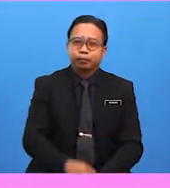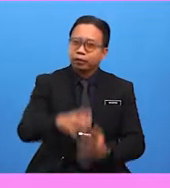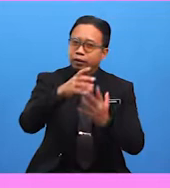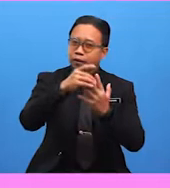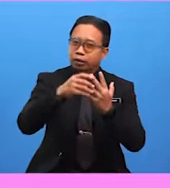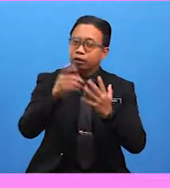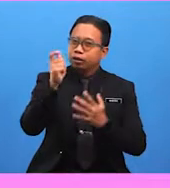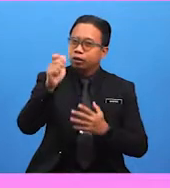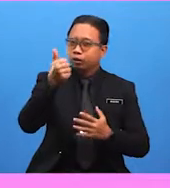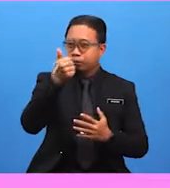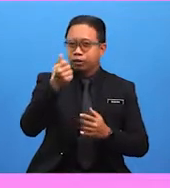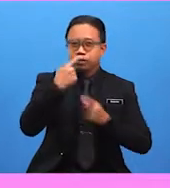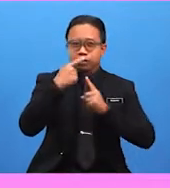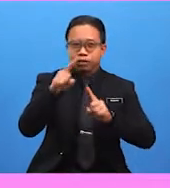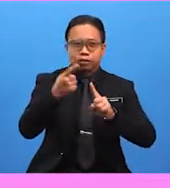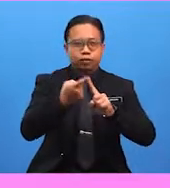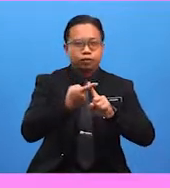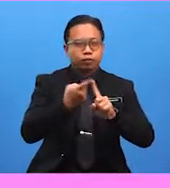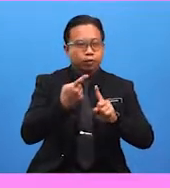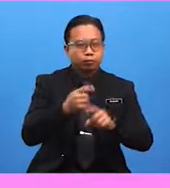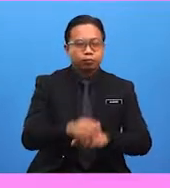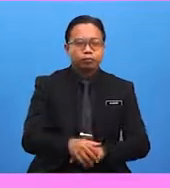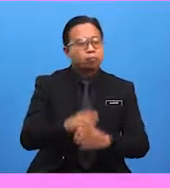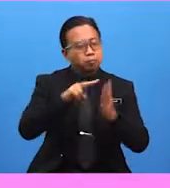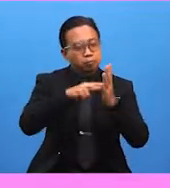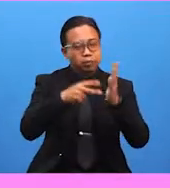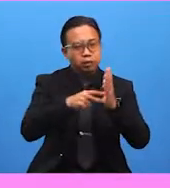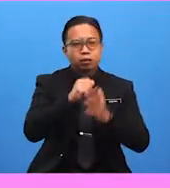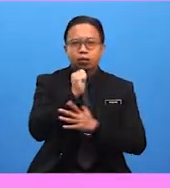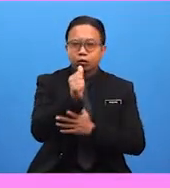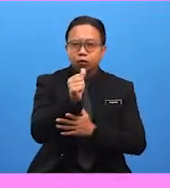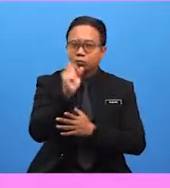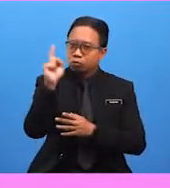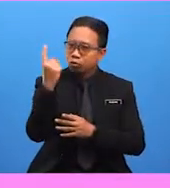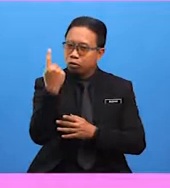Selecting the best answer means not only